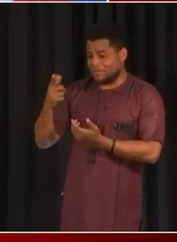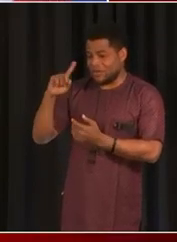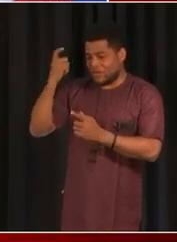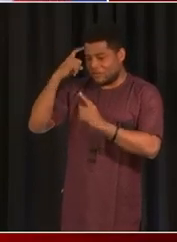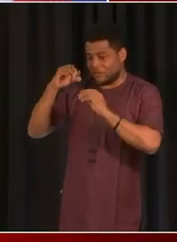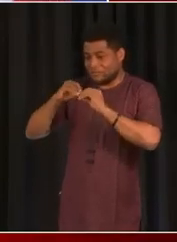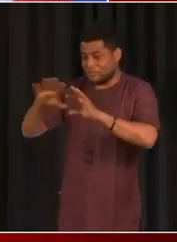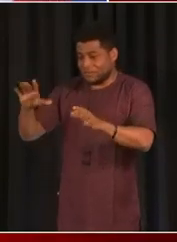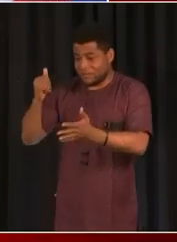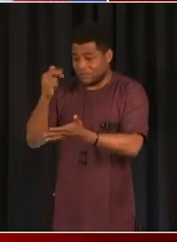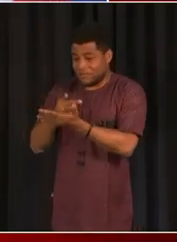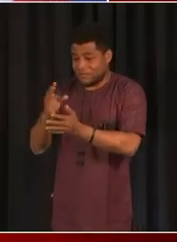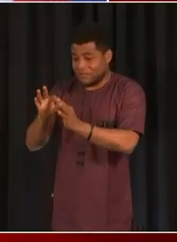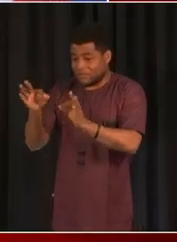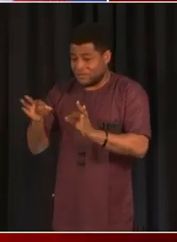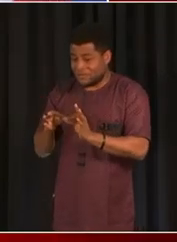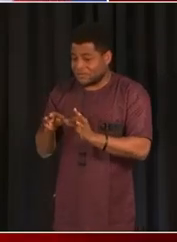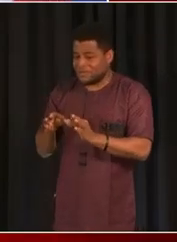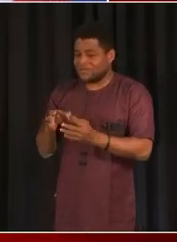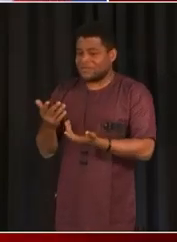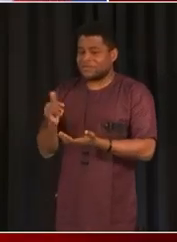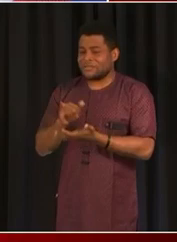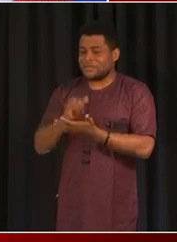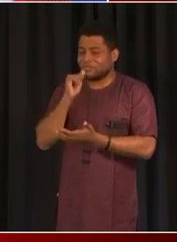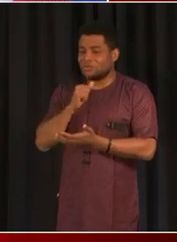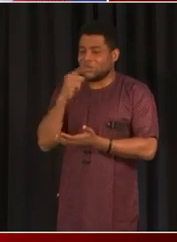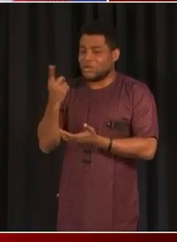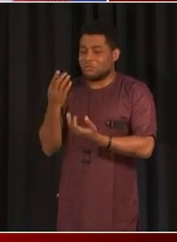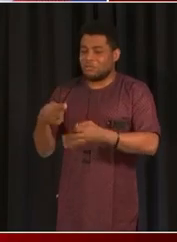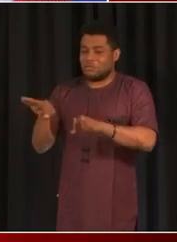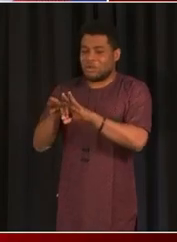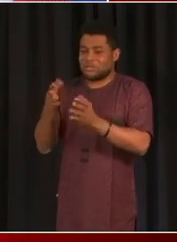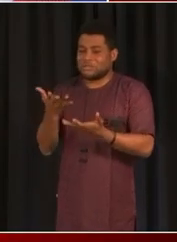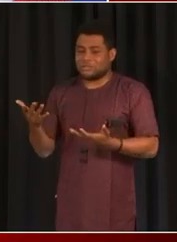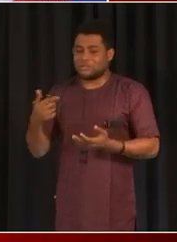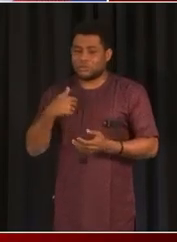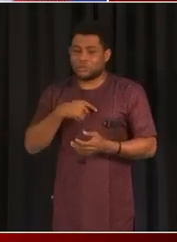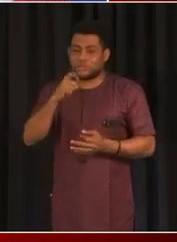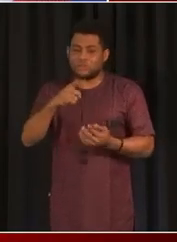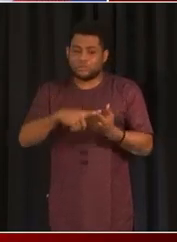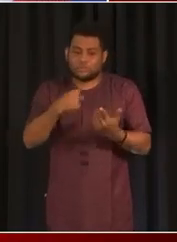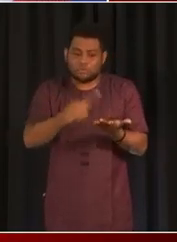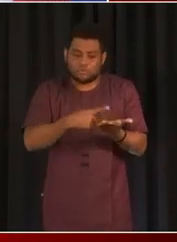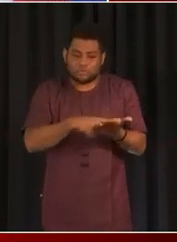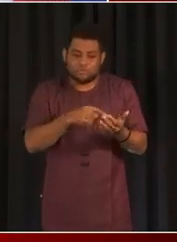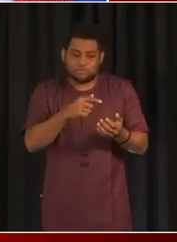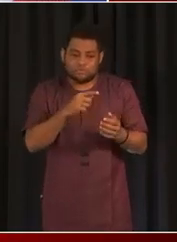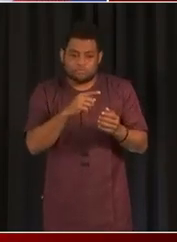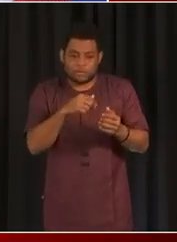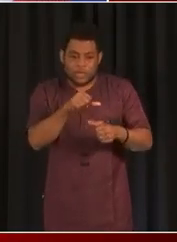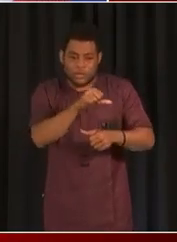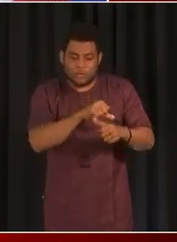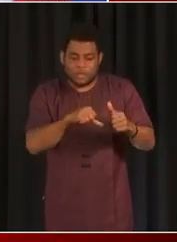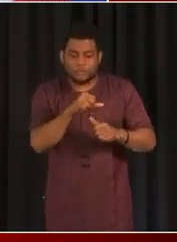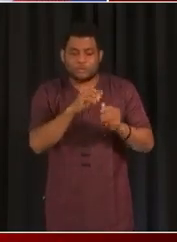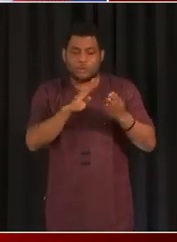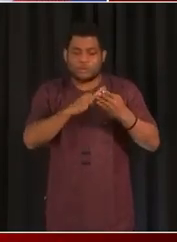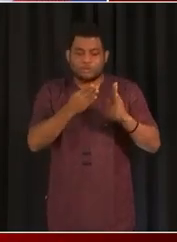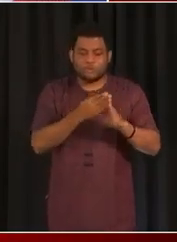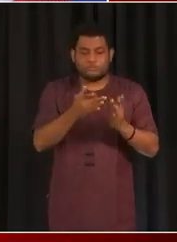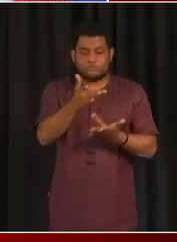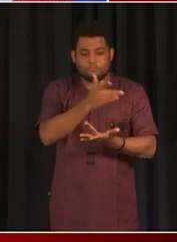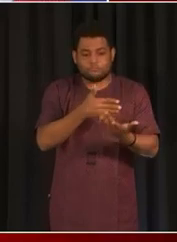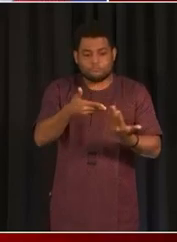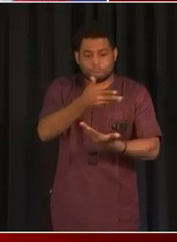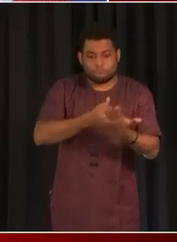We're missing it. We're totally missing it. We need to be talking to each other as a community about what should be